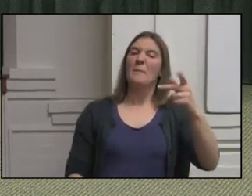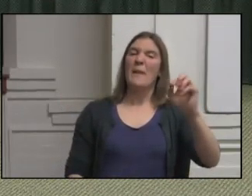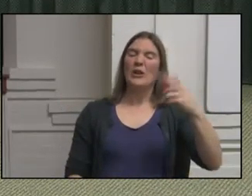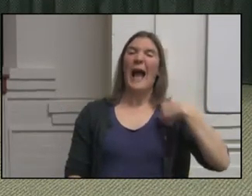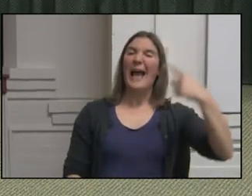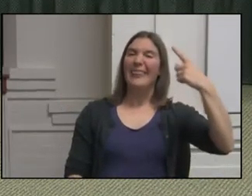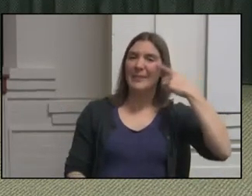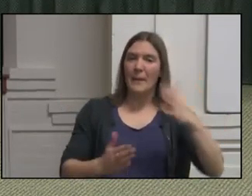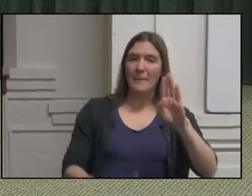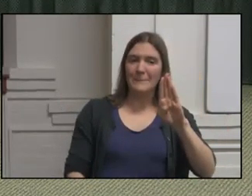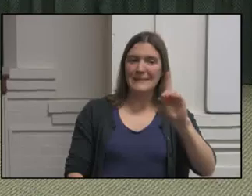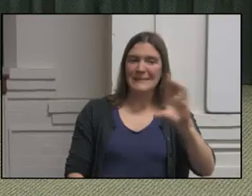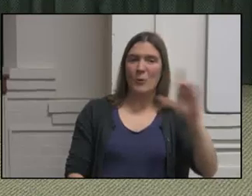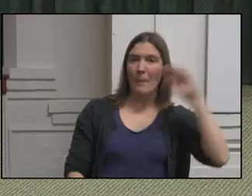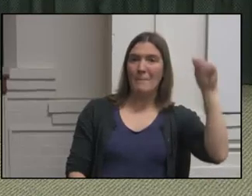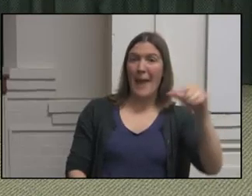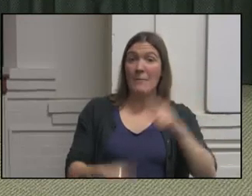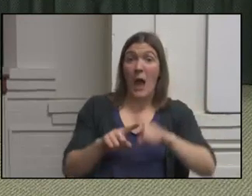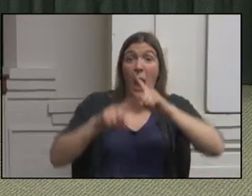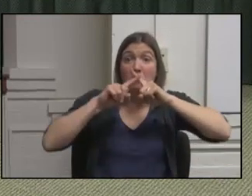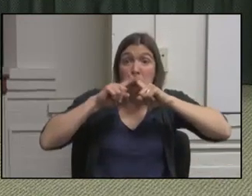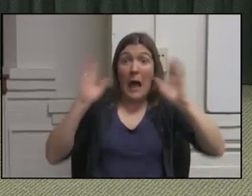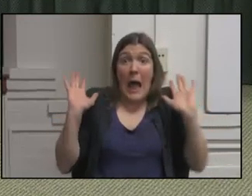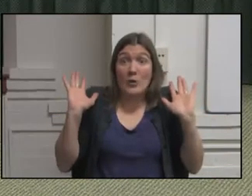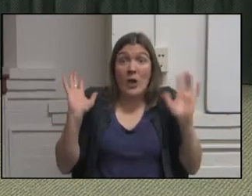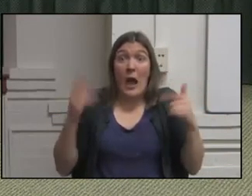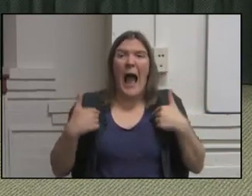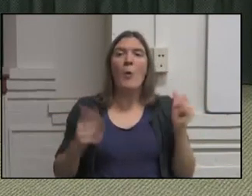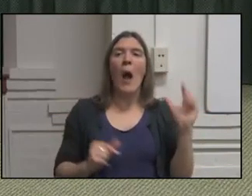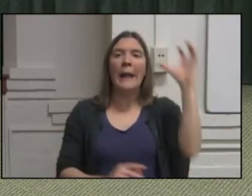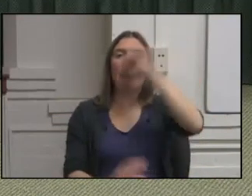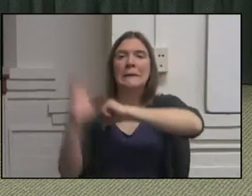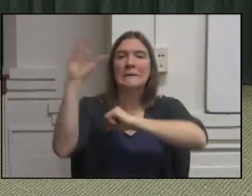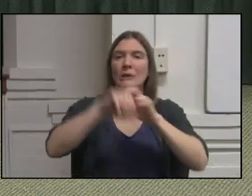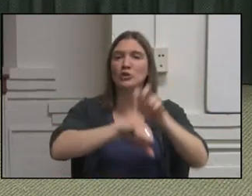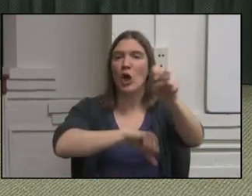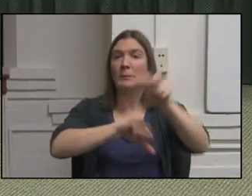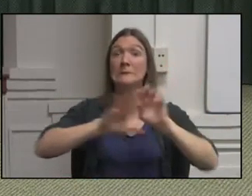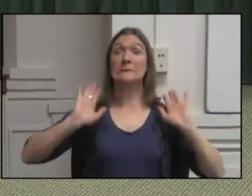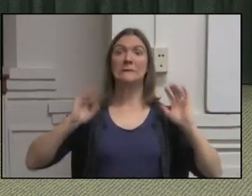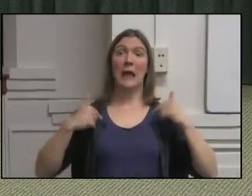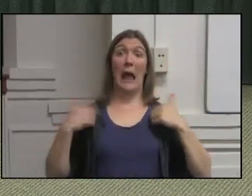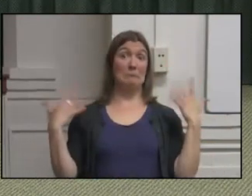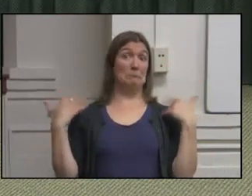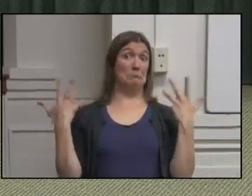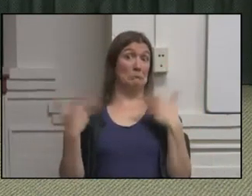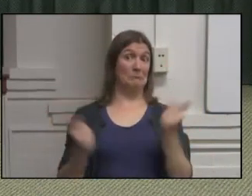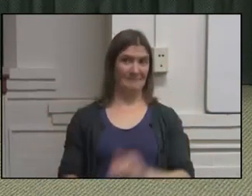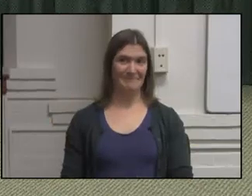Yeah. But I do too, but I don't know. Not 100% sure about that. We try hard not to guess. They are the property owners. So.